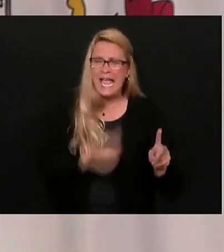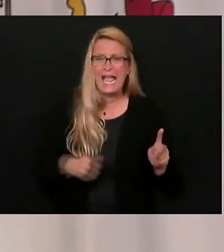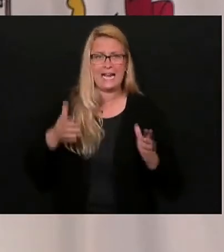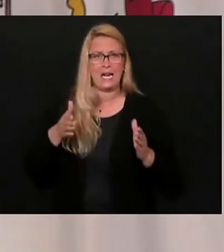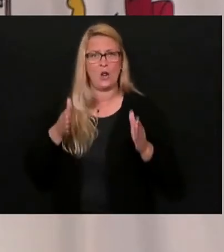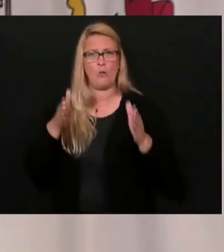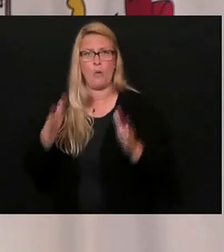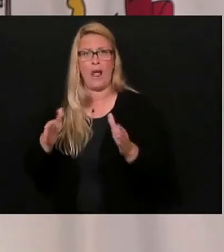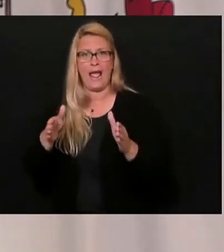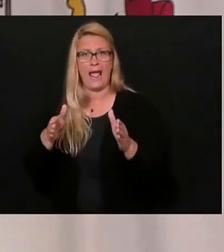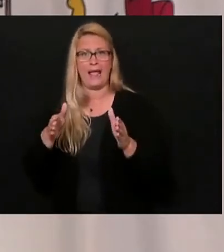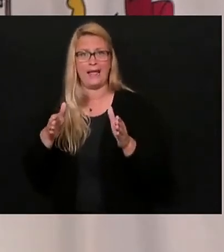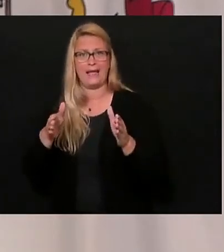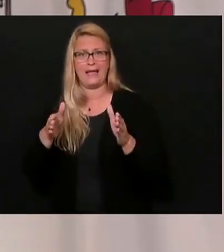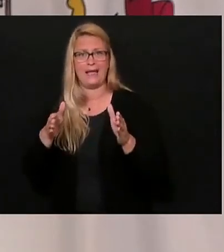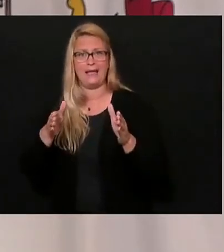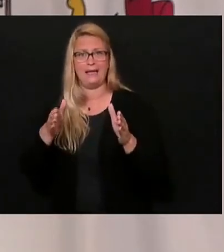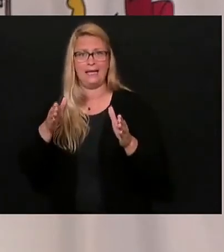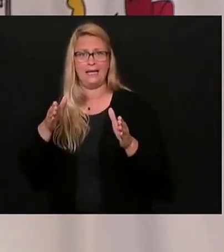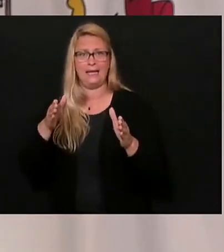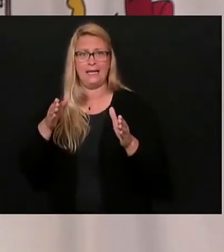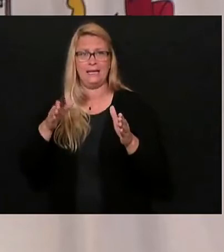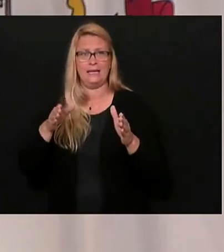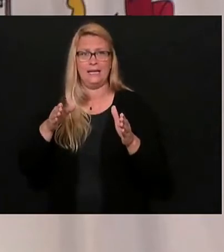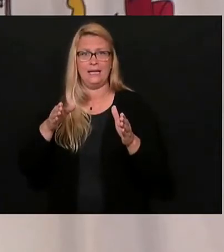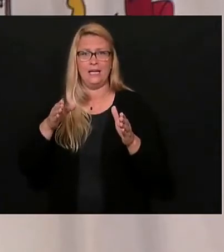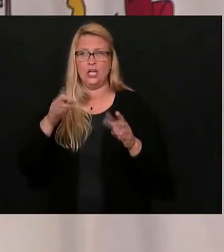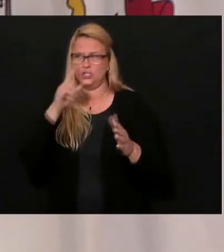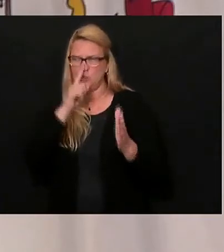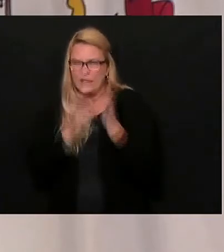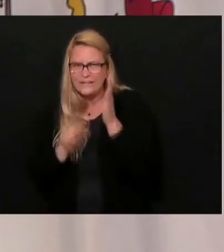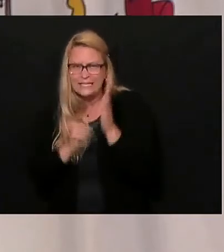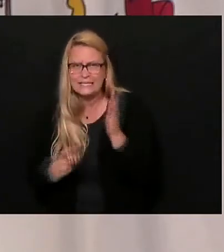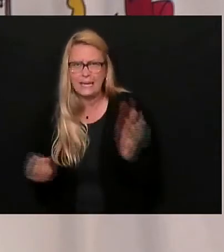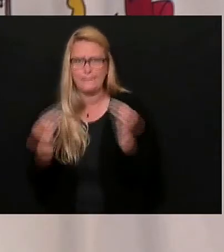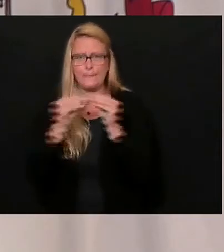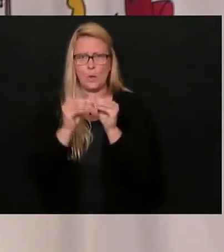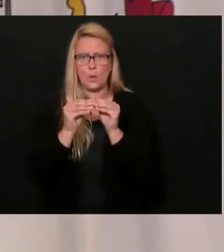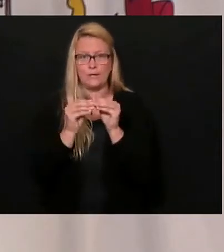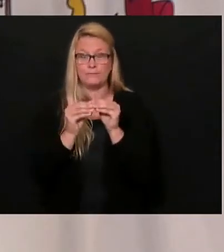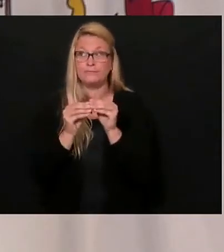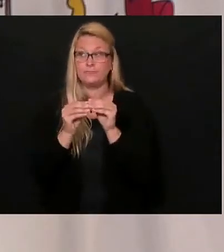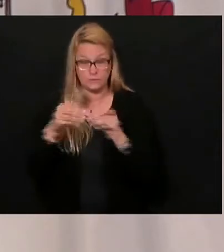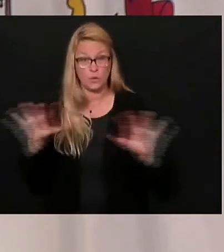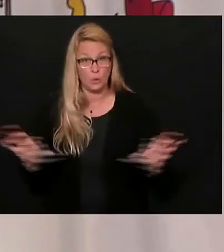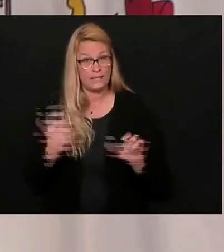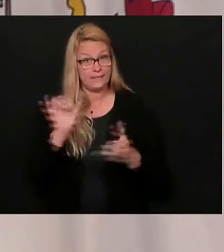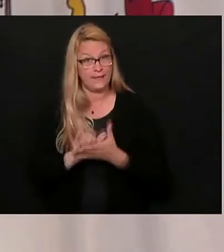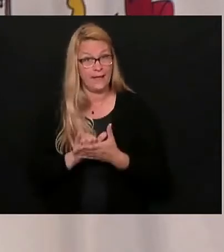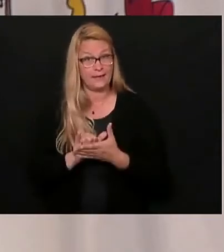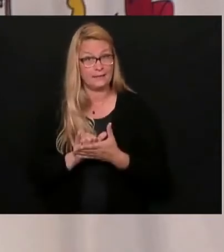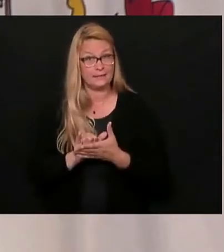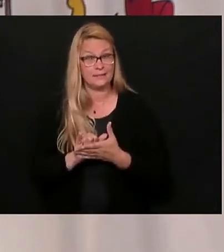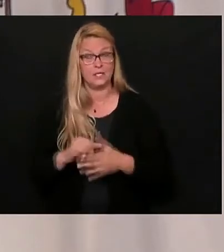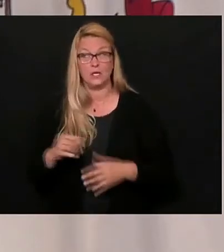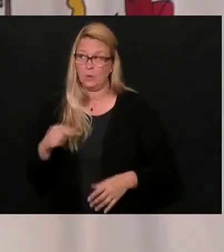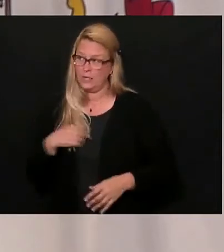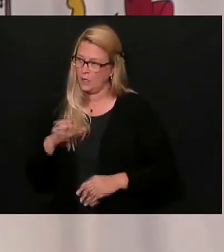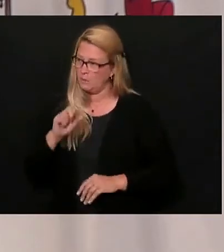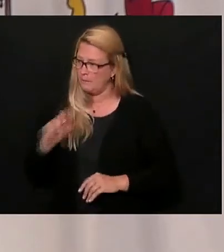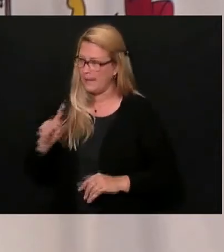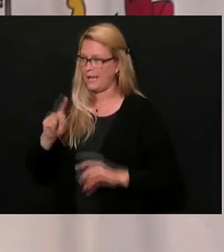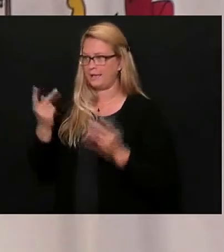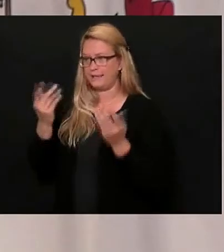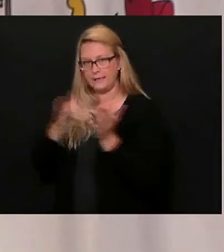back and look and dig even deeper? And so that's what we did. We went back and we started through